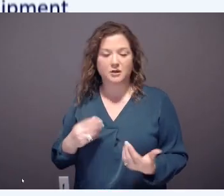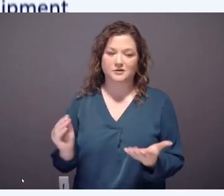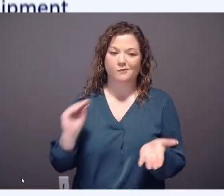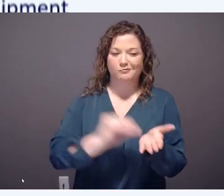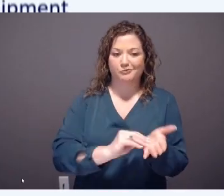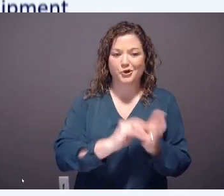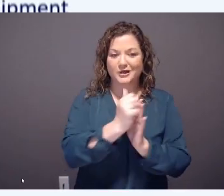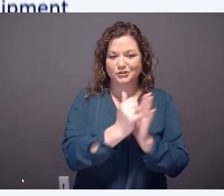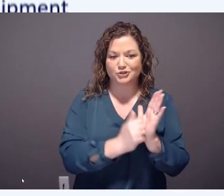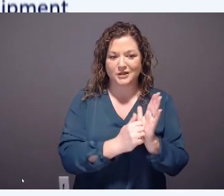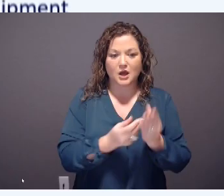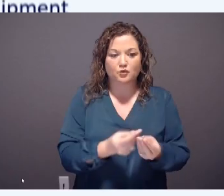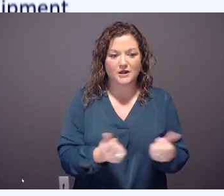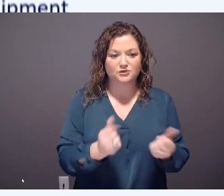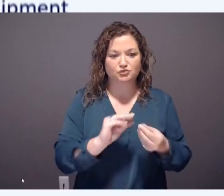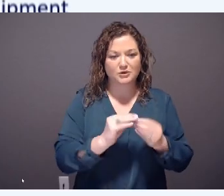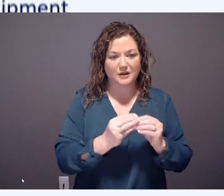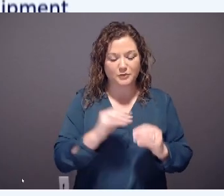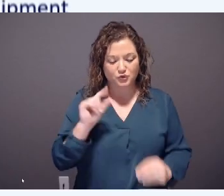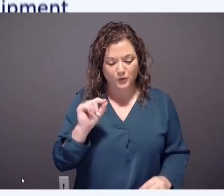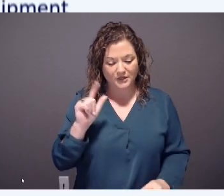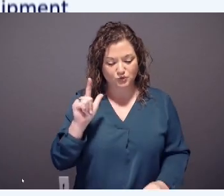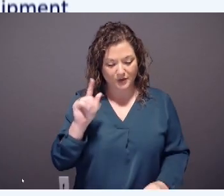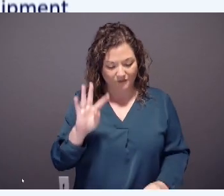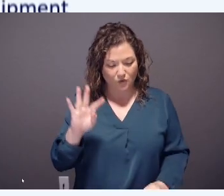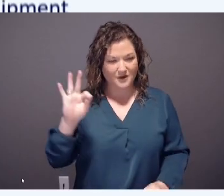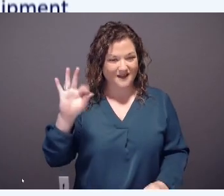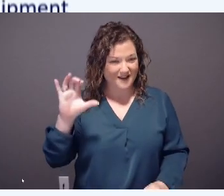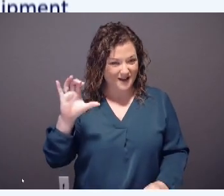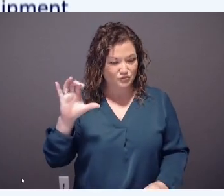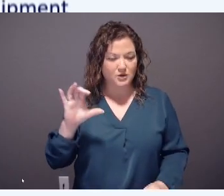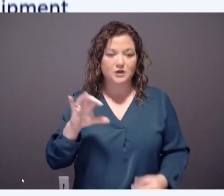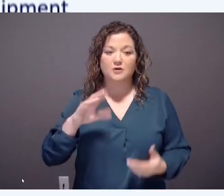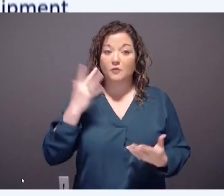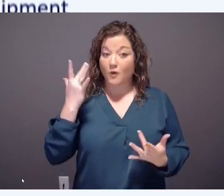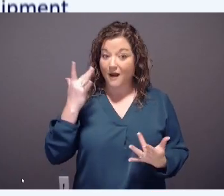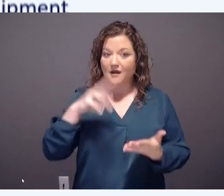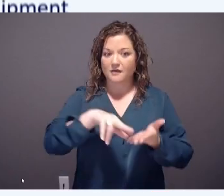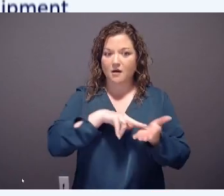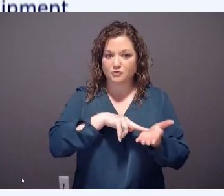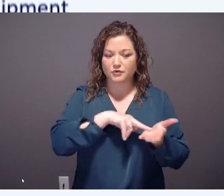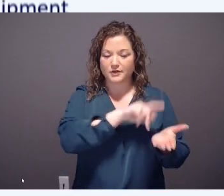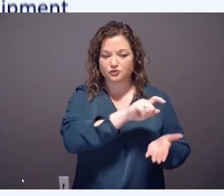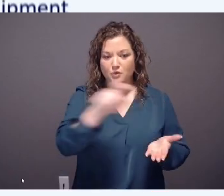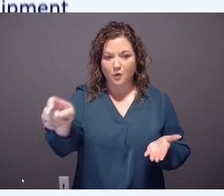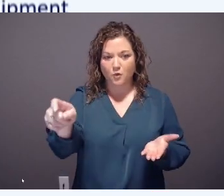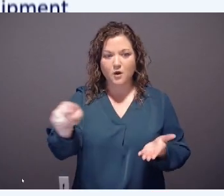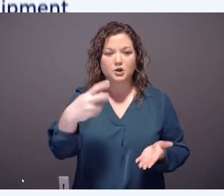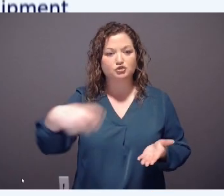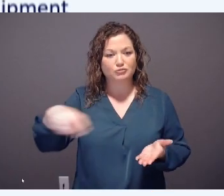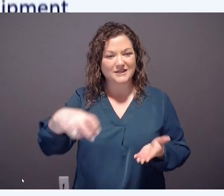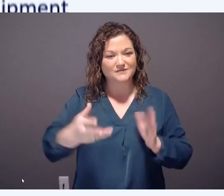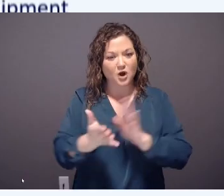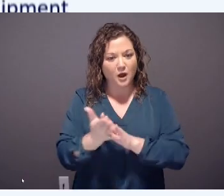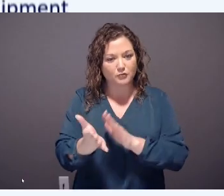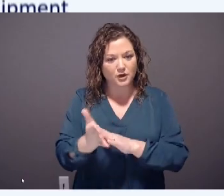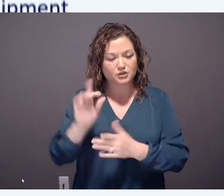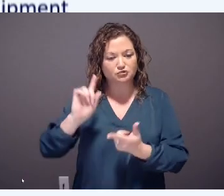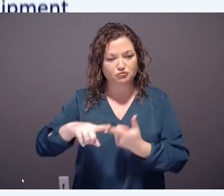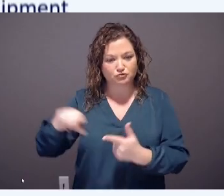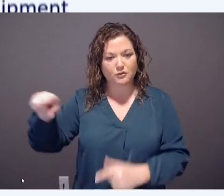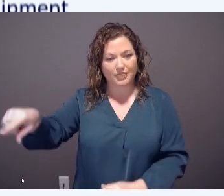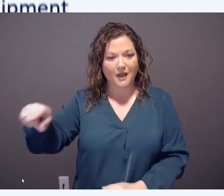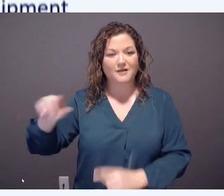resolution 2024-900 for a contract to award the transfer station operations to Stella Environmental